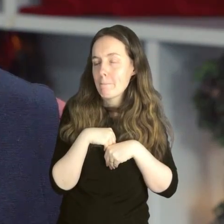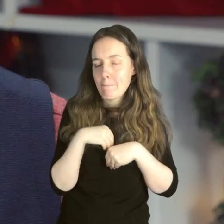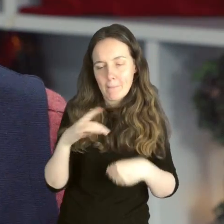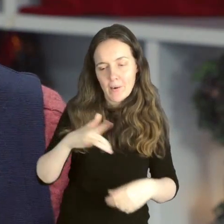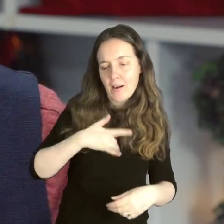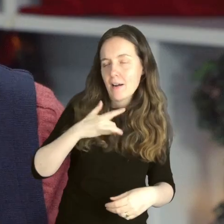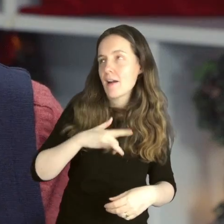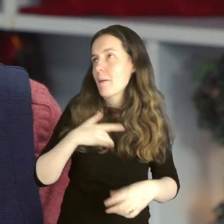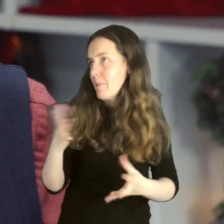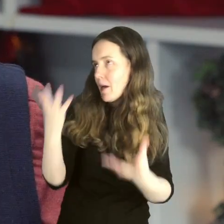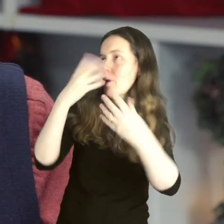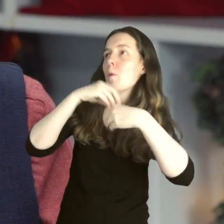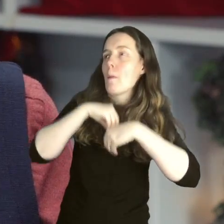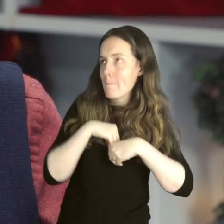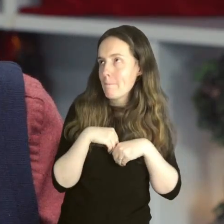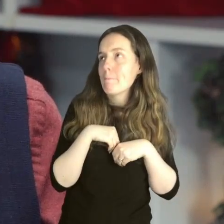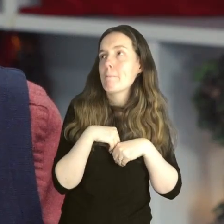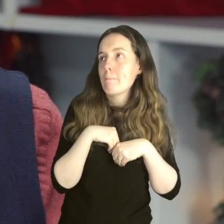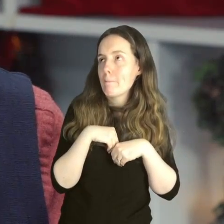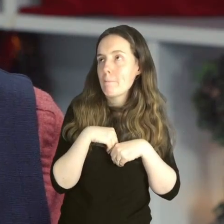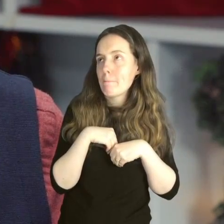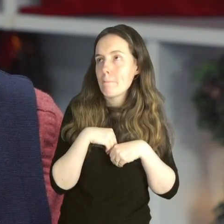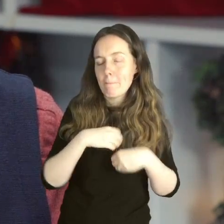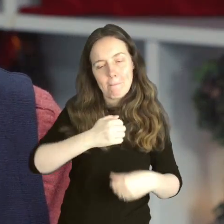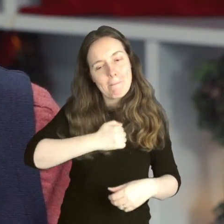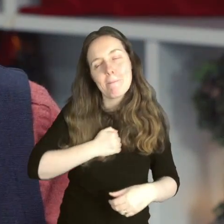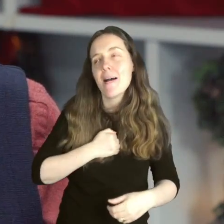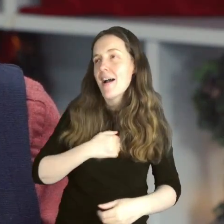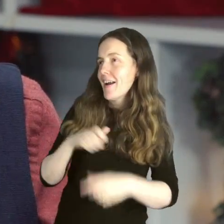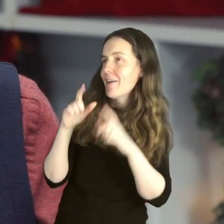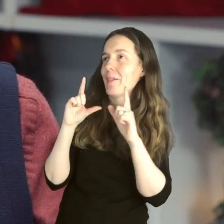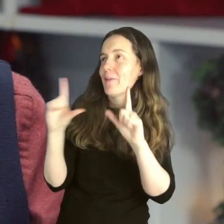abide with me, my Lord